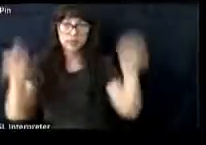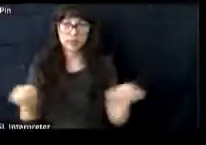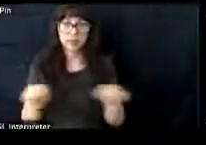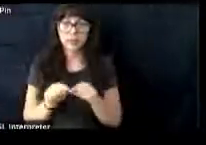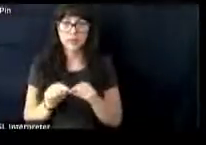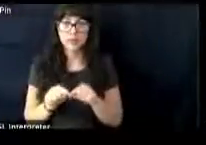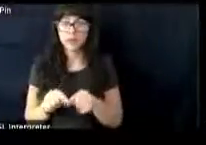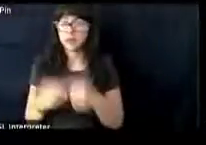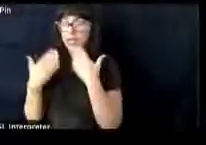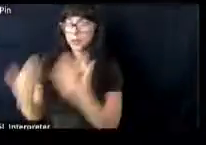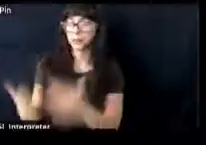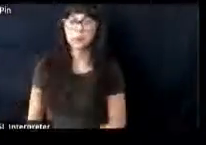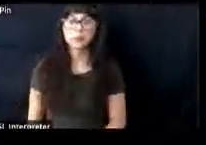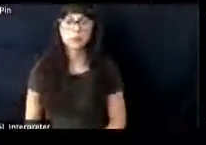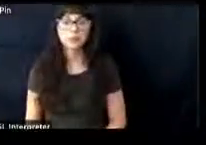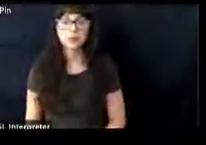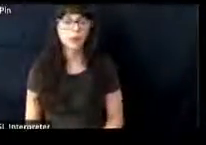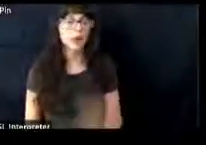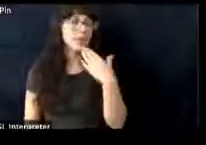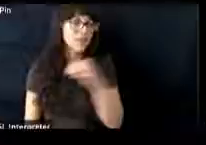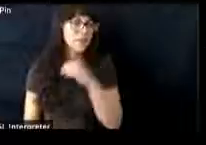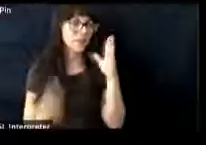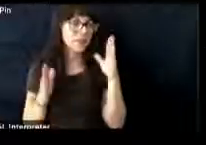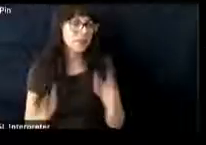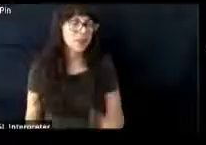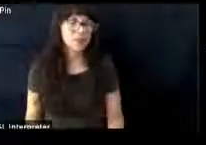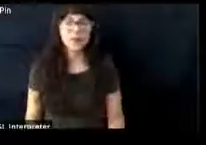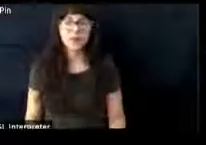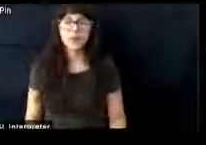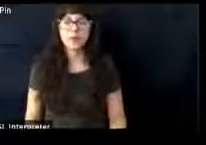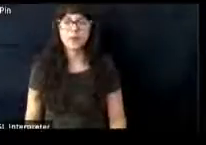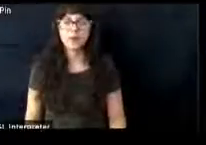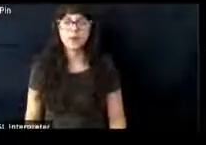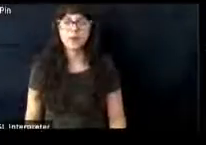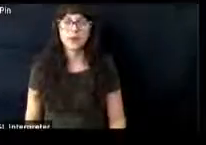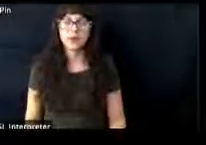Thank you. Thank you, Commissioner.